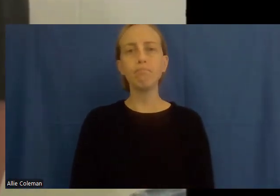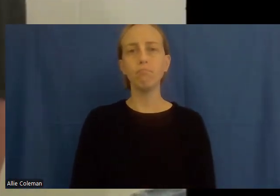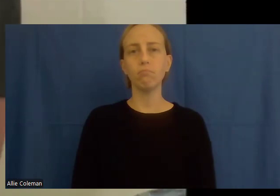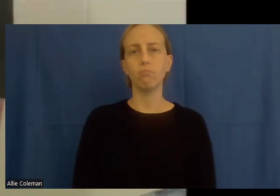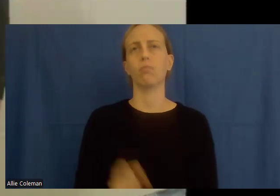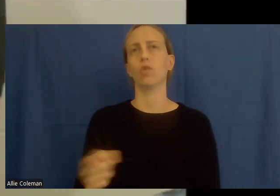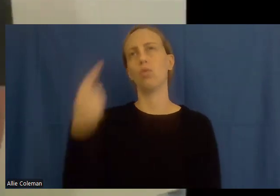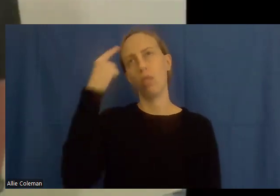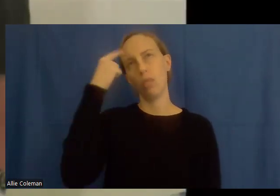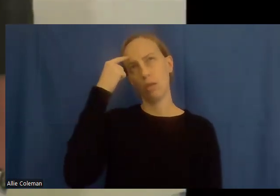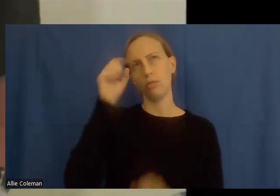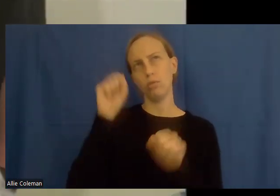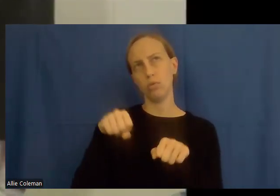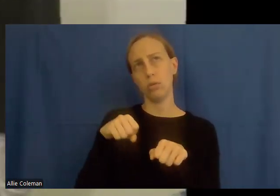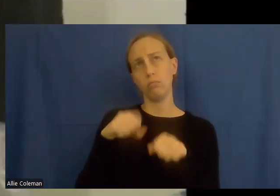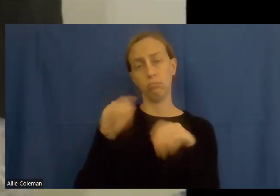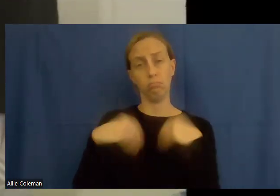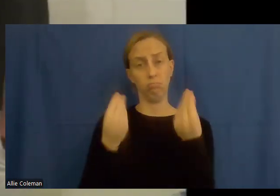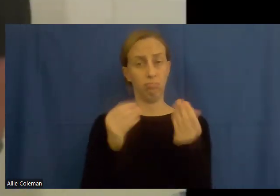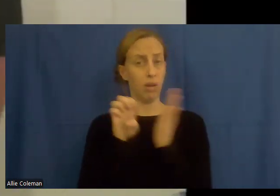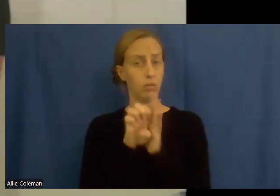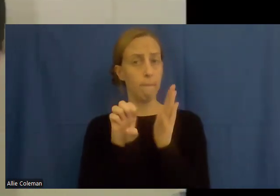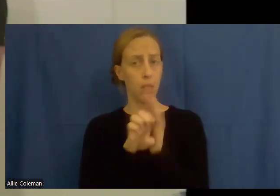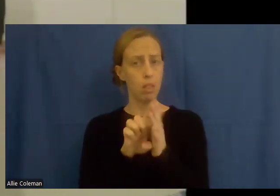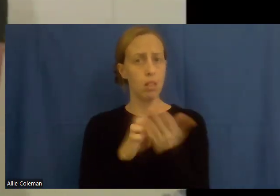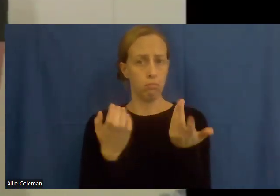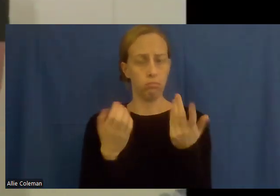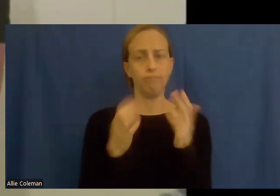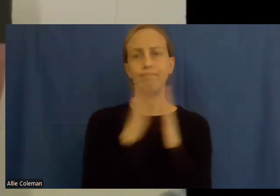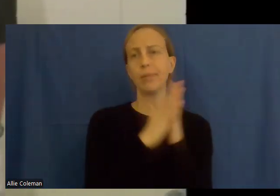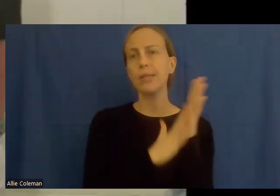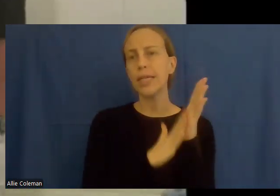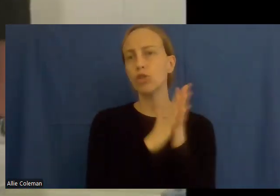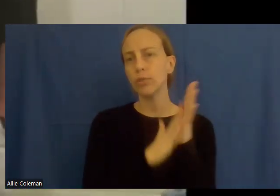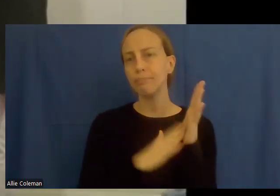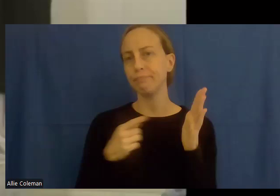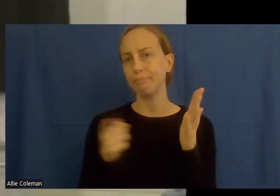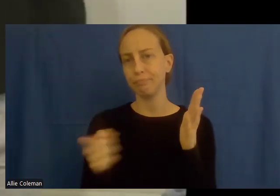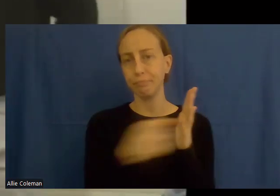Anybody think they can give a good example of condensation?